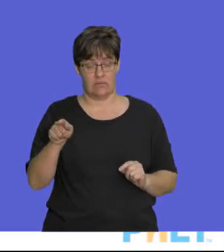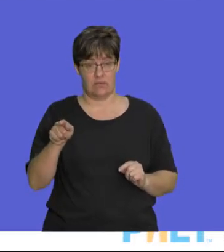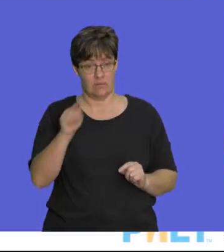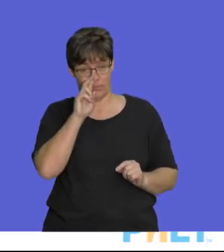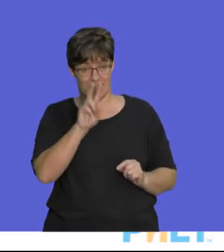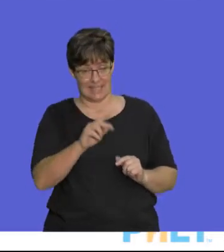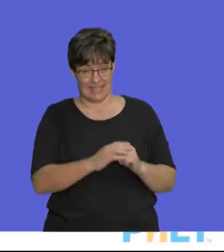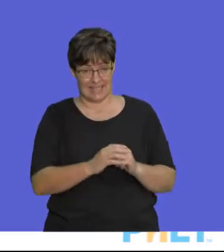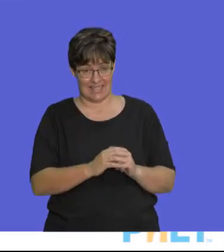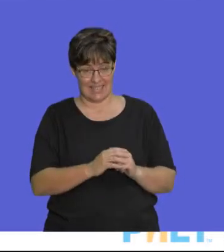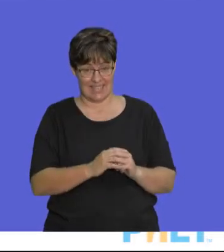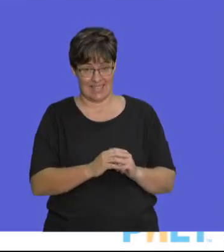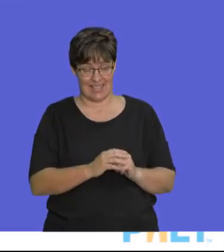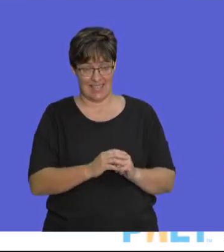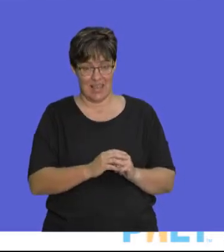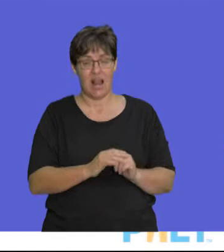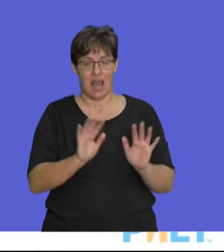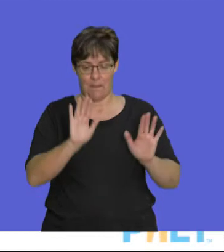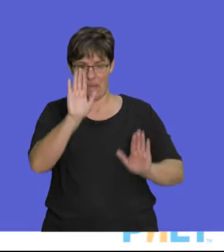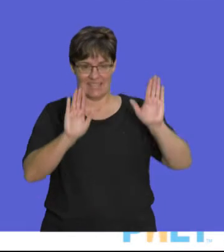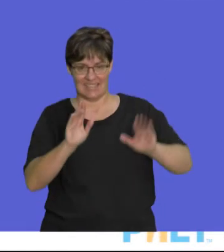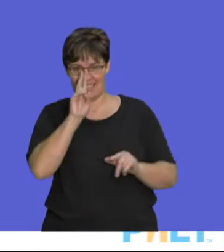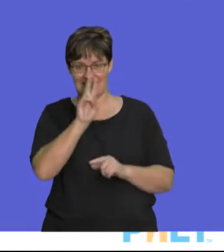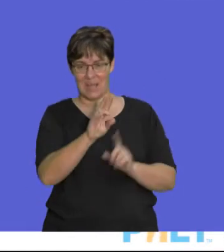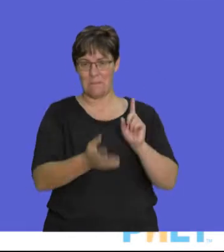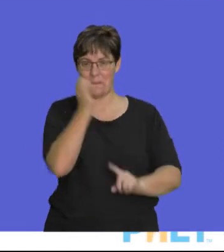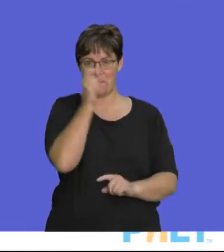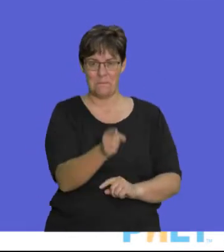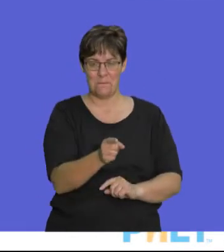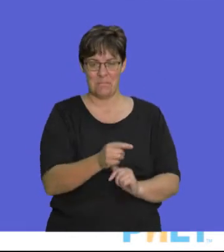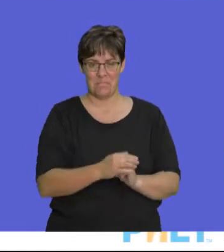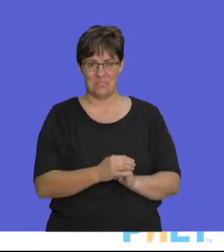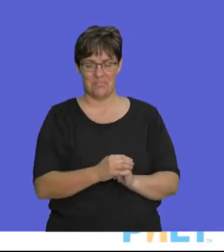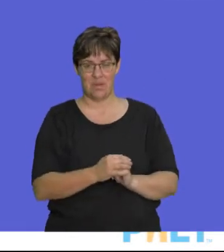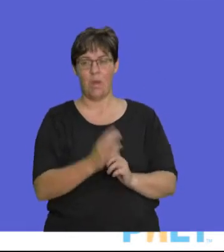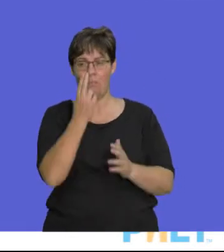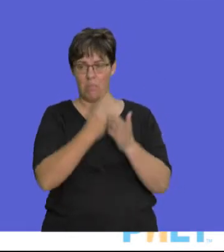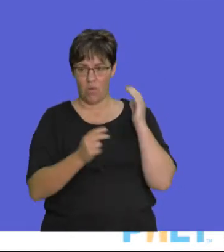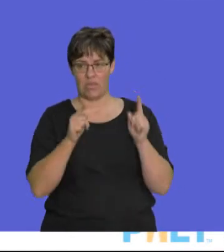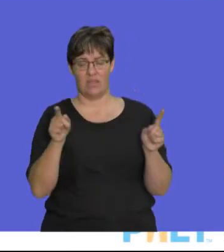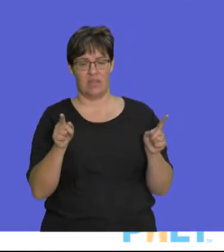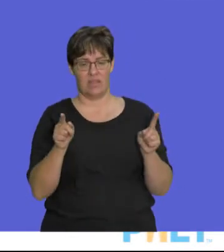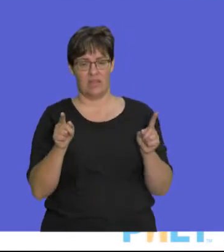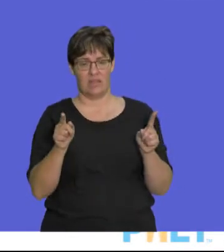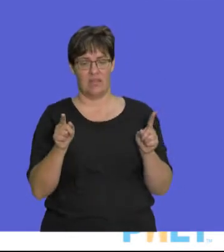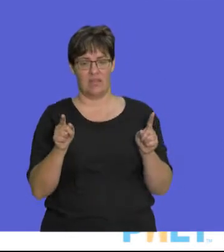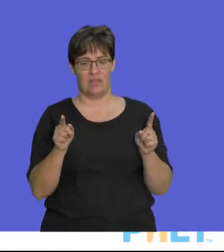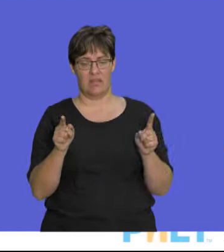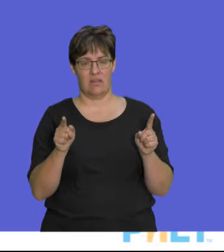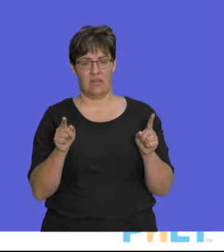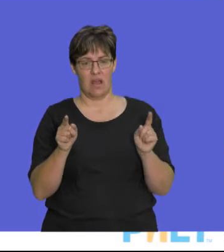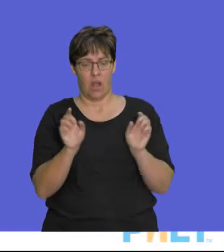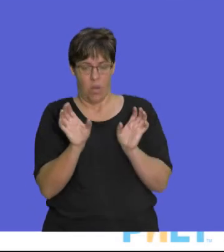can immediately pick up. In both cases, these are actually pushing away from each other. So in